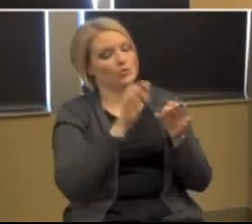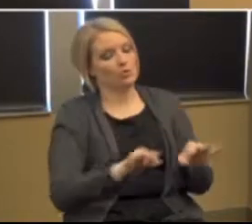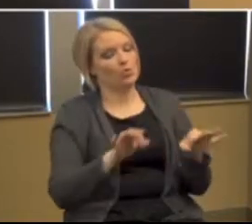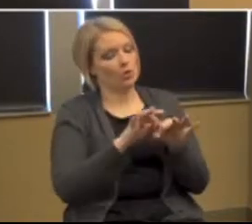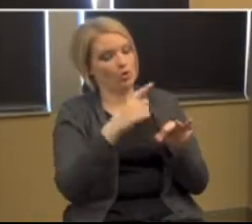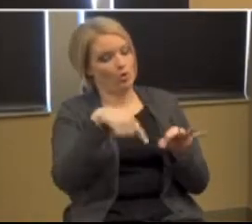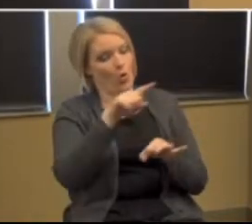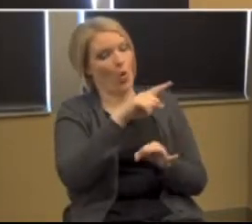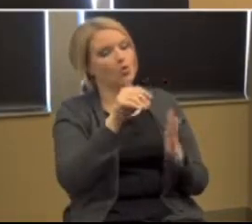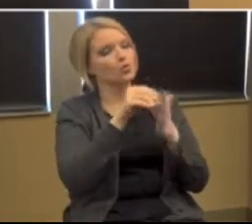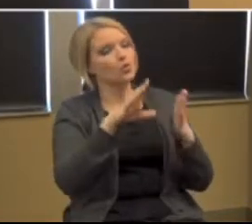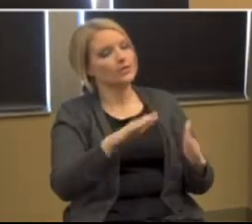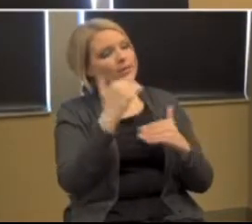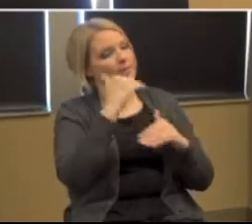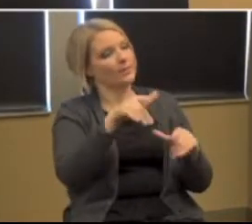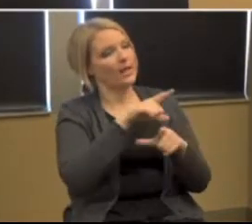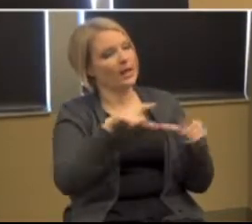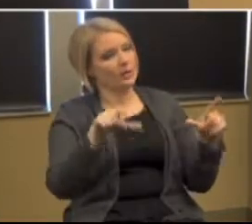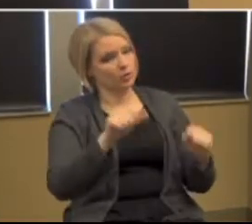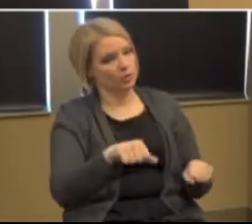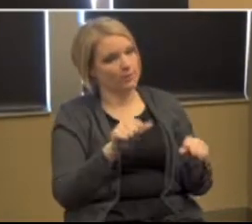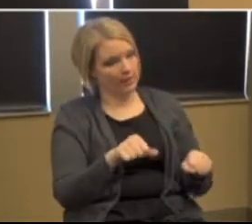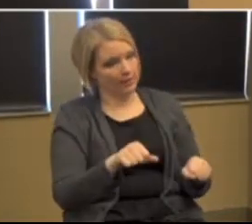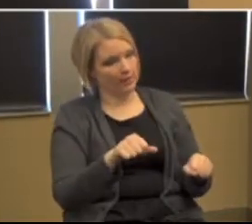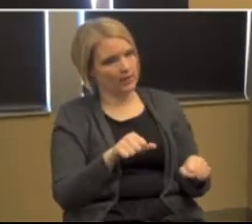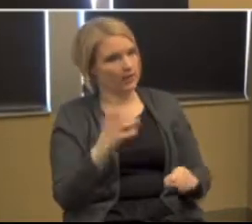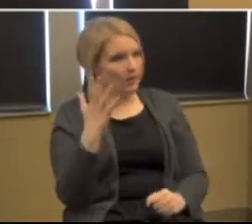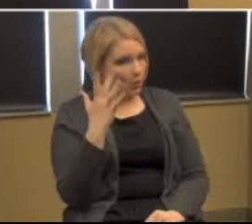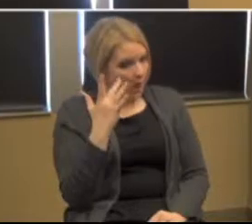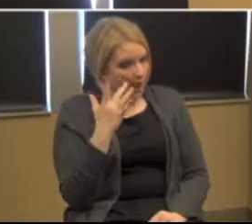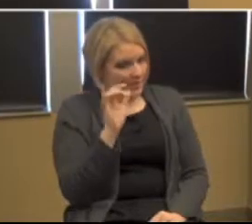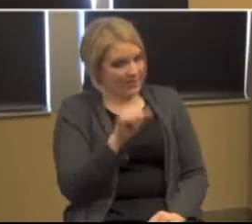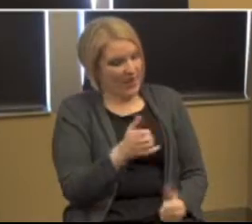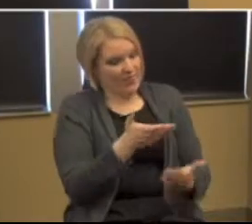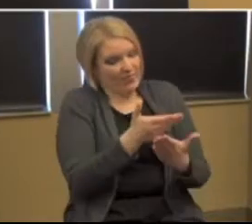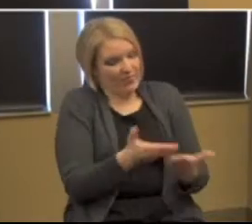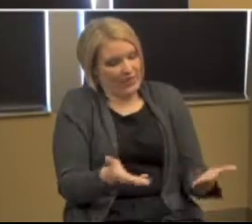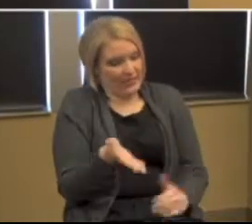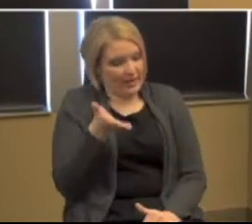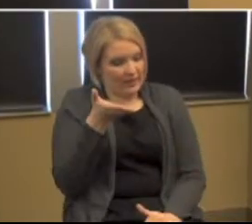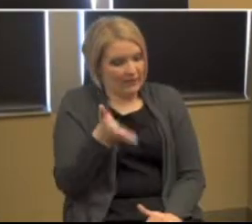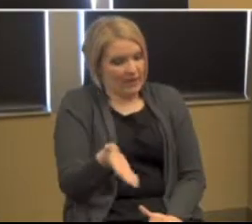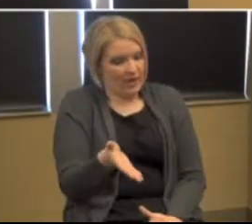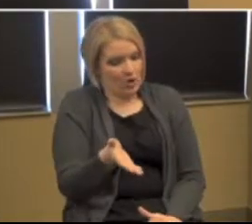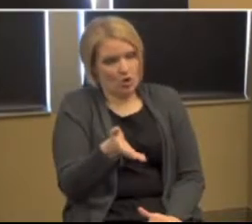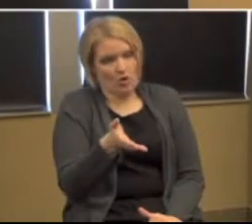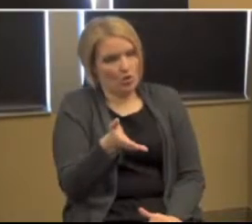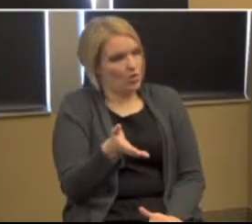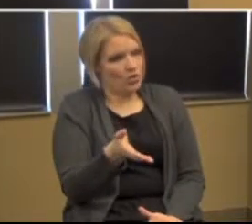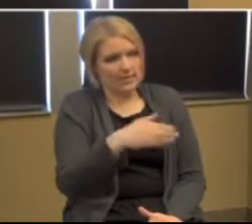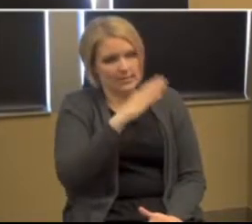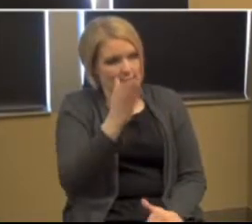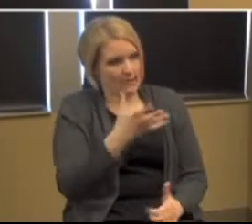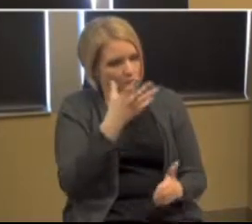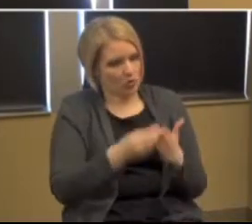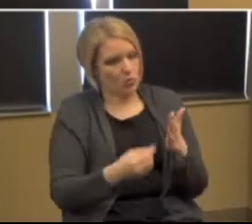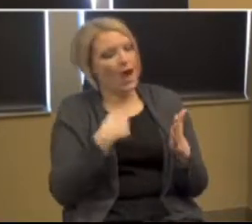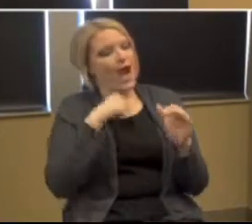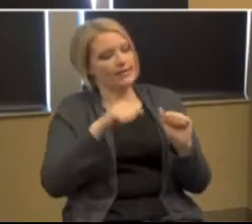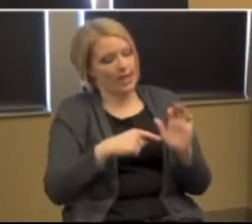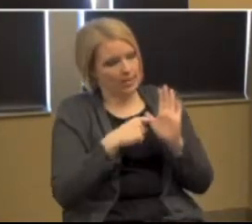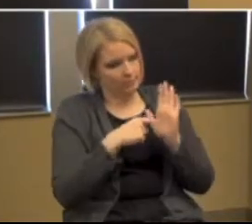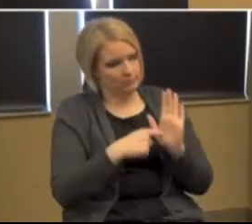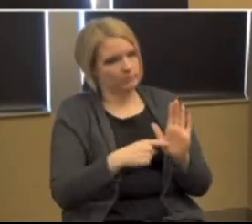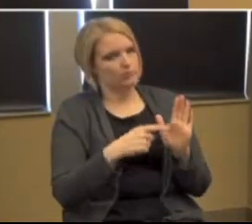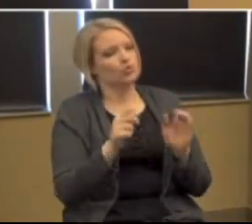have limited language abilities, because that concrete item is there, it doesn't go away, and we can use it for